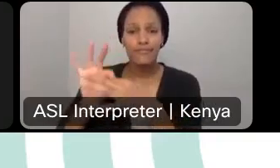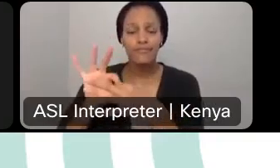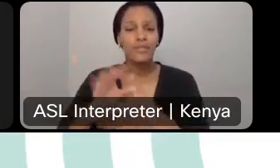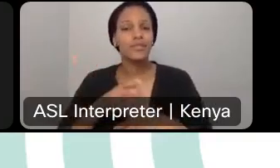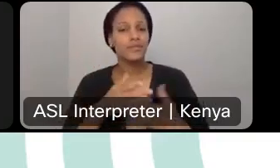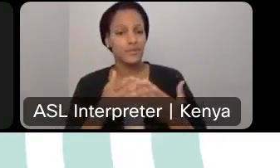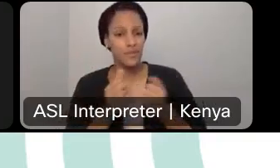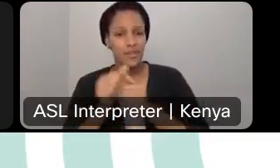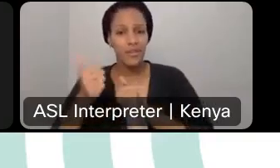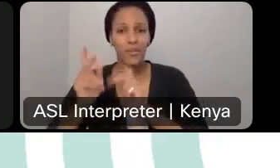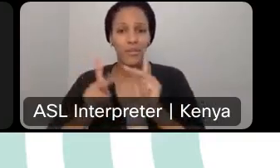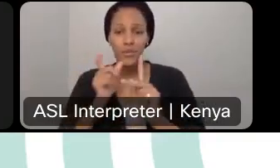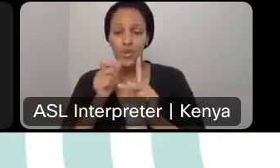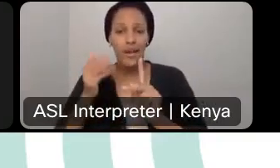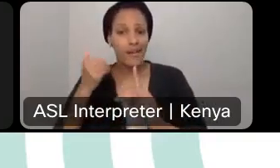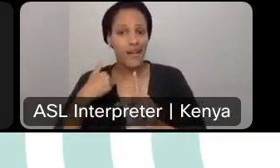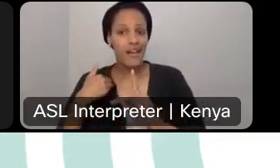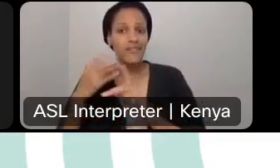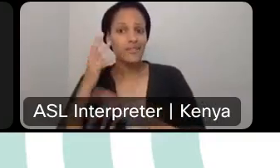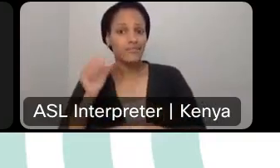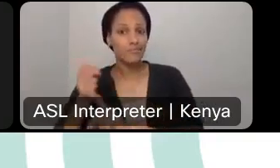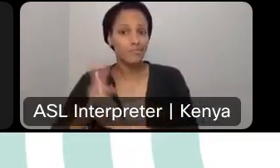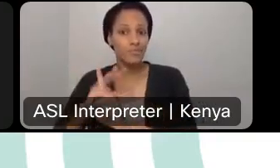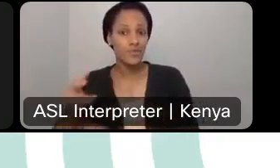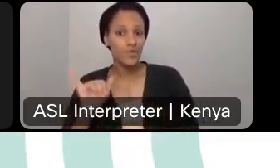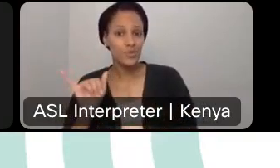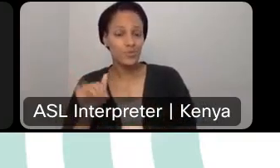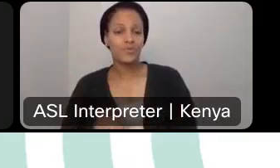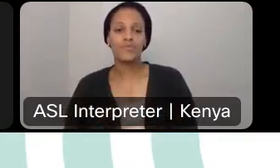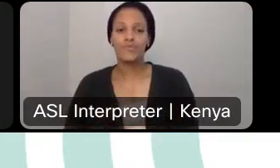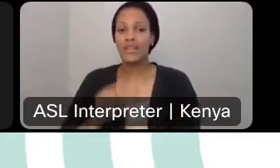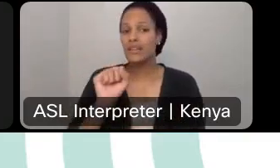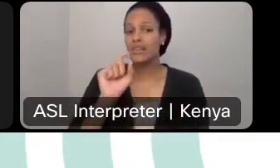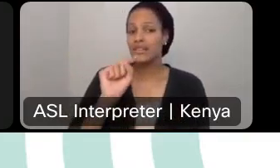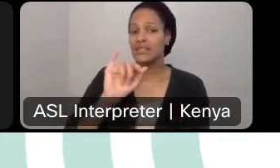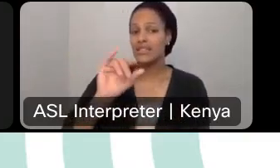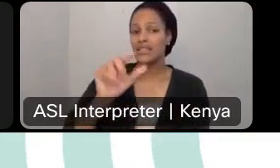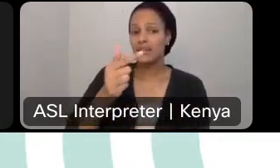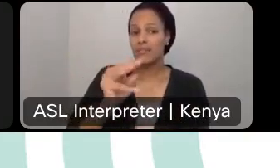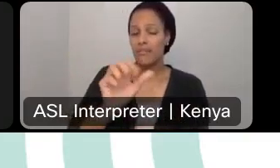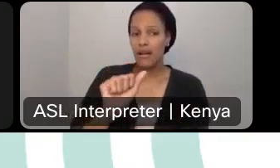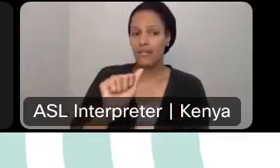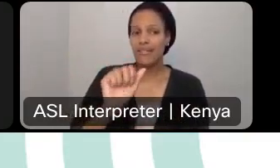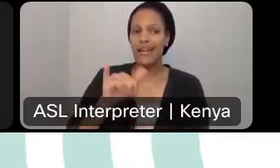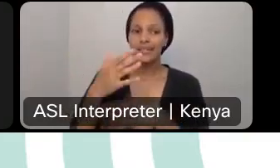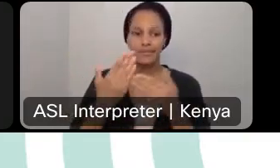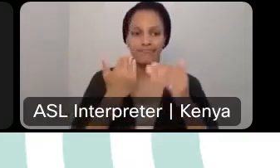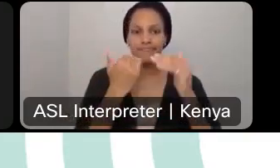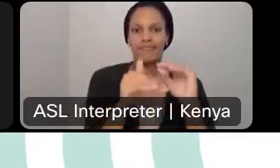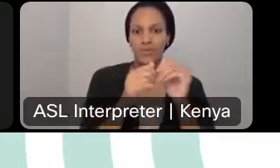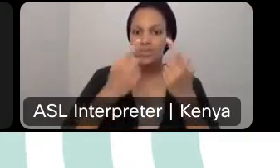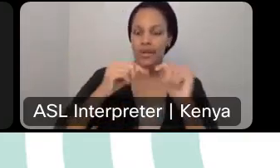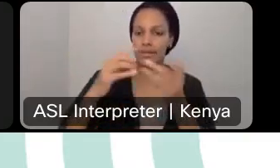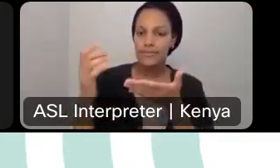alternative perceptions. Stigma is a barrier to seeking help, often because of past